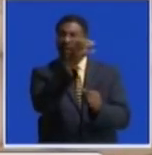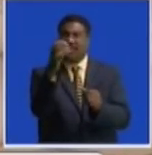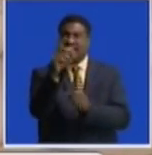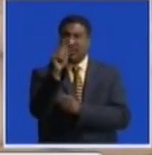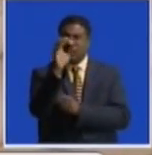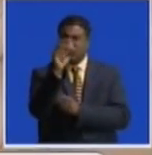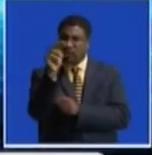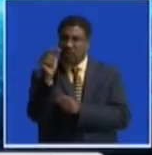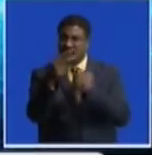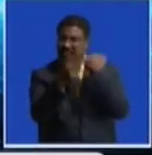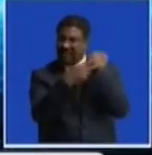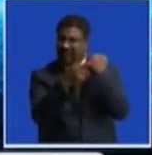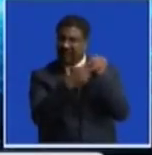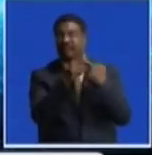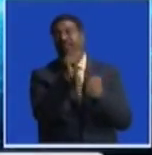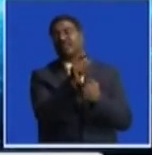strategic reserves.